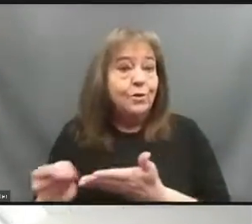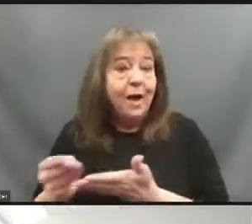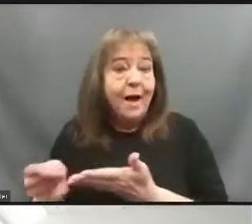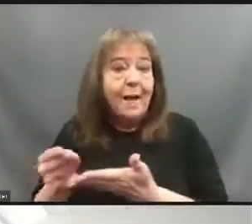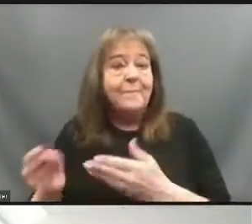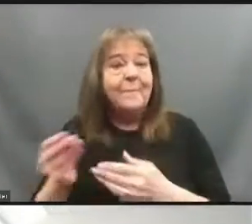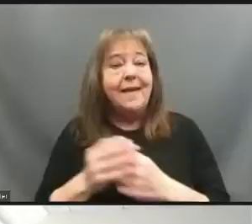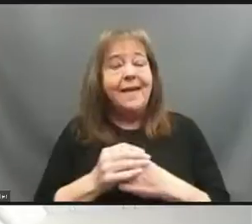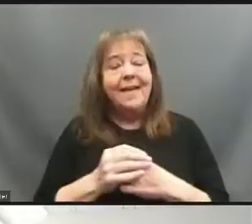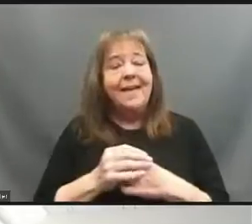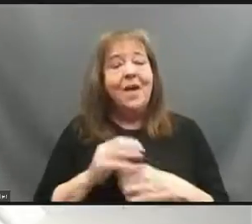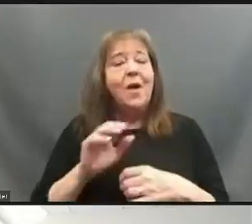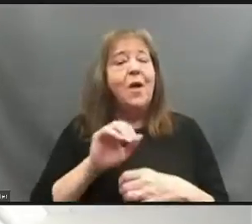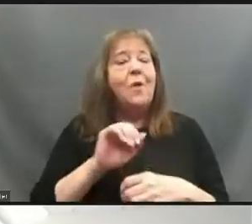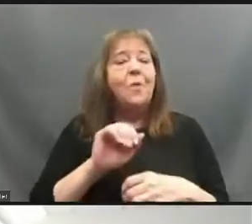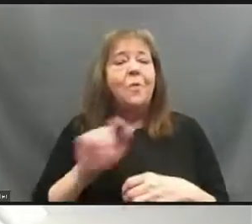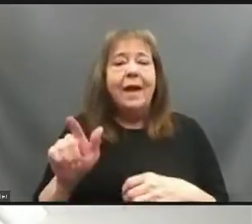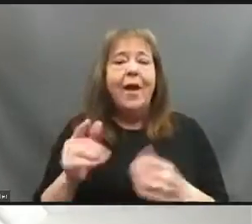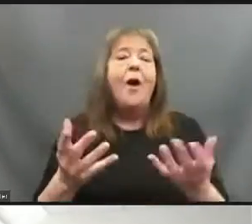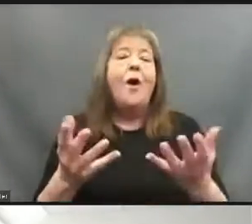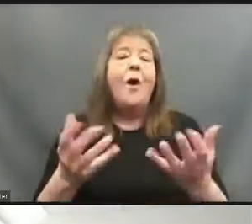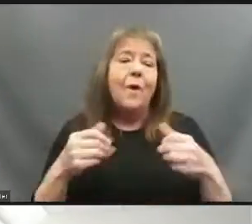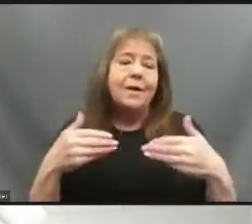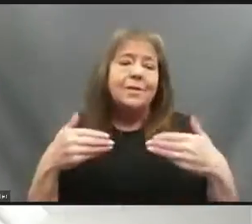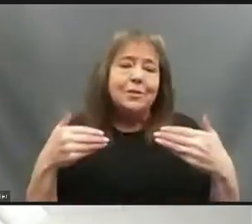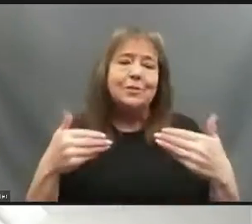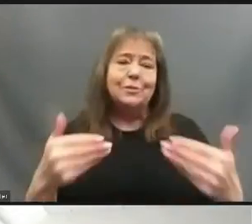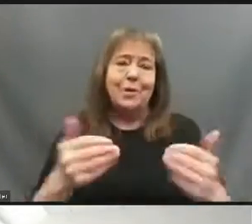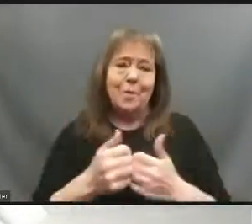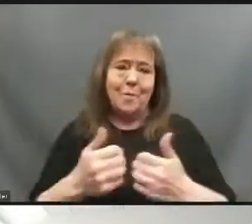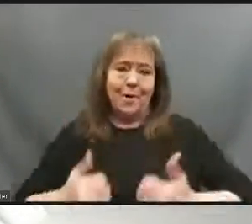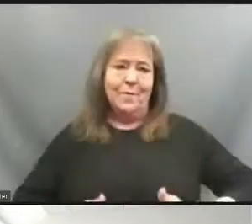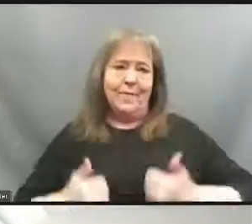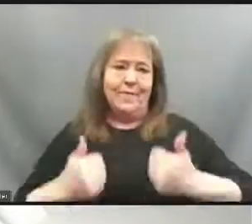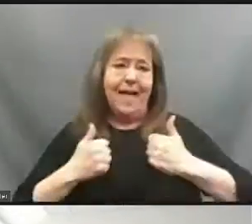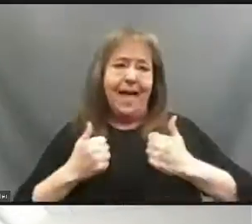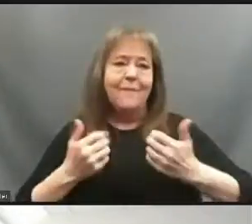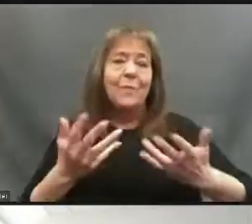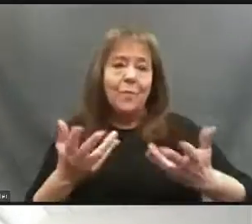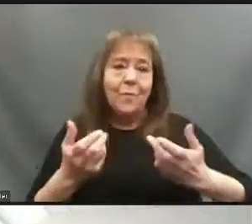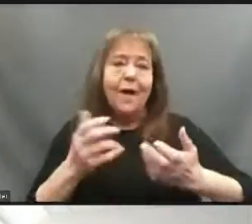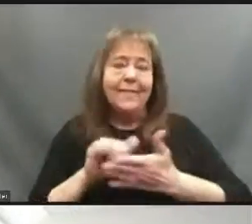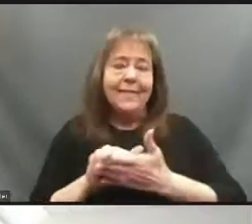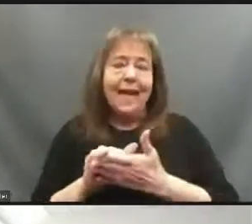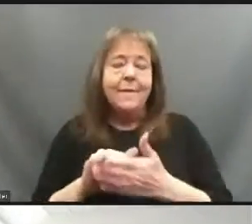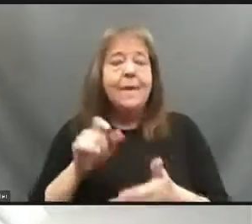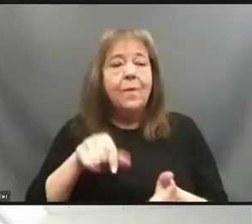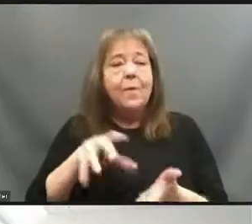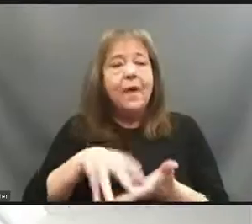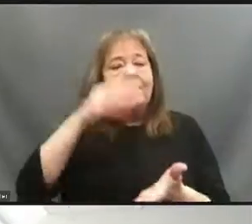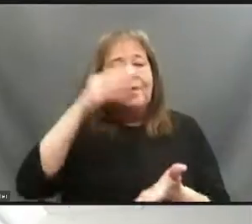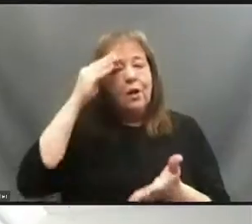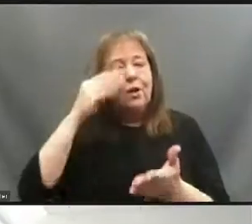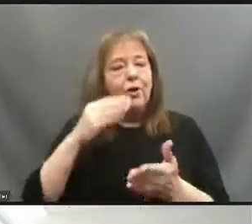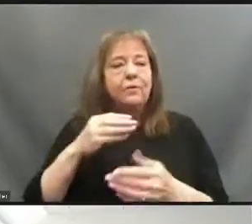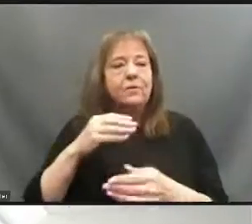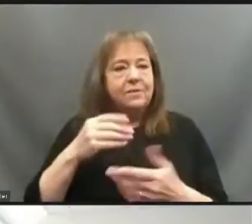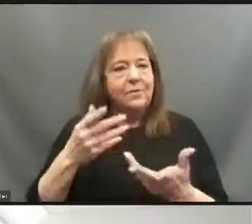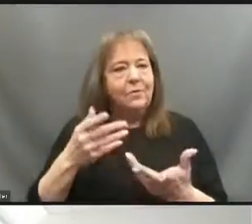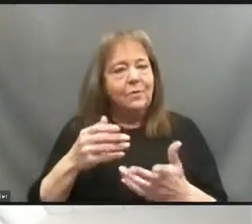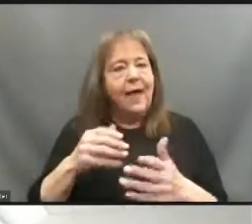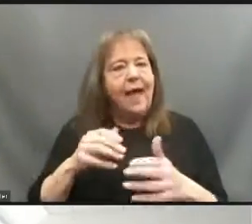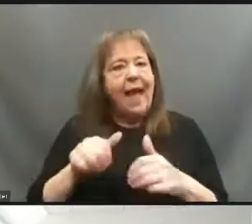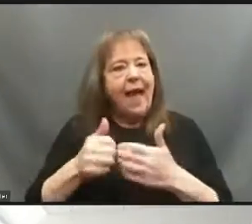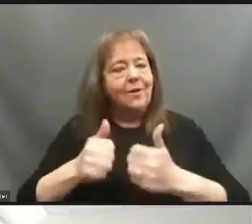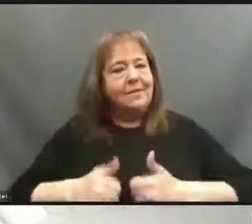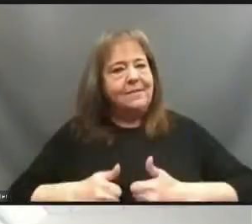Again, we're all looking to live life while we're learning to live with this virus that's going to continue to